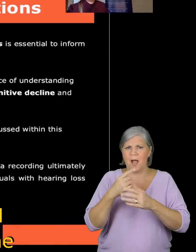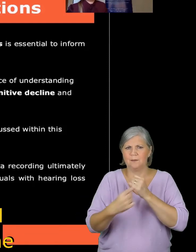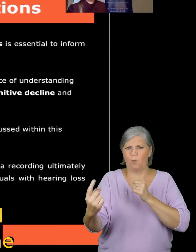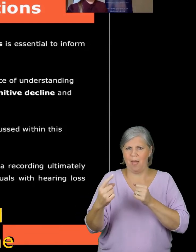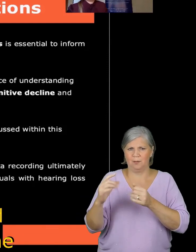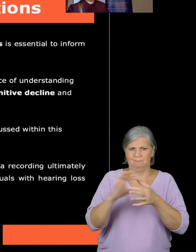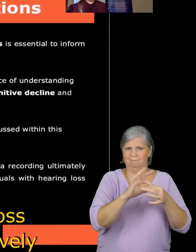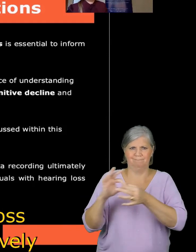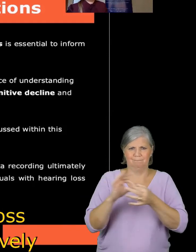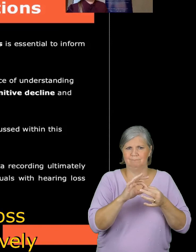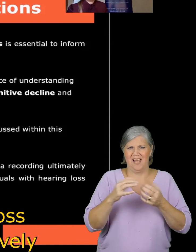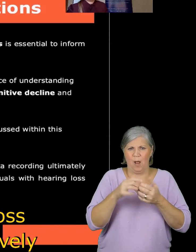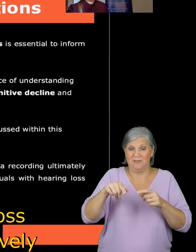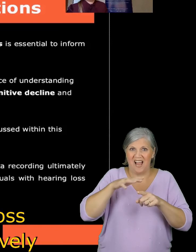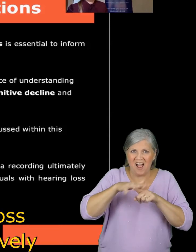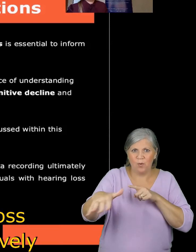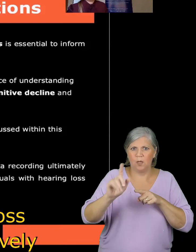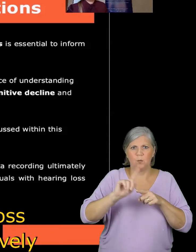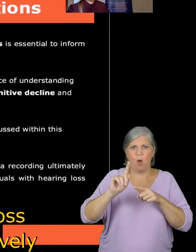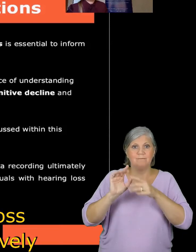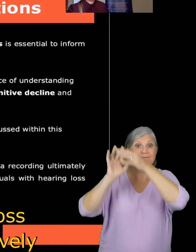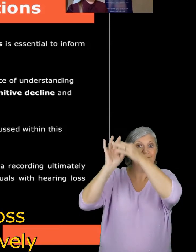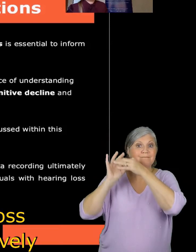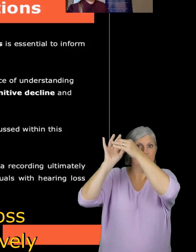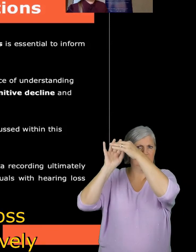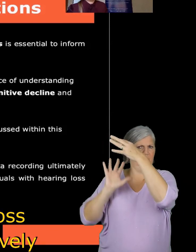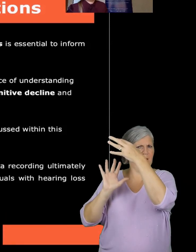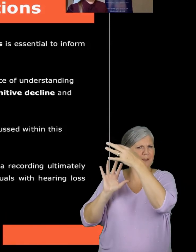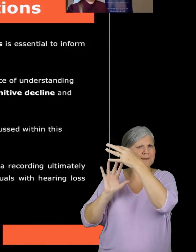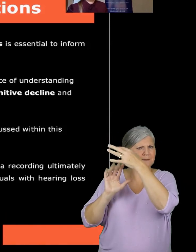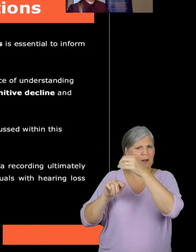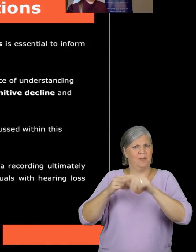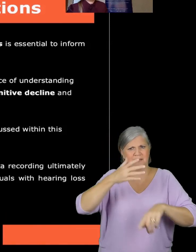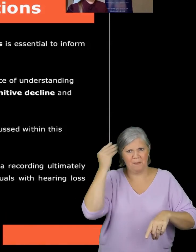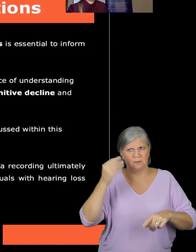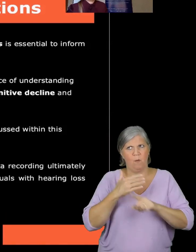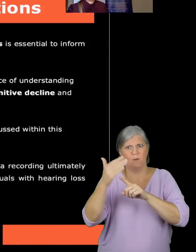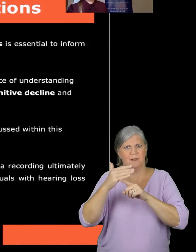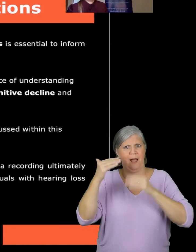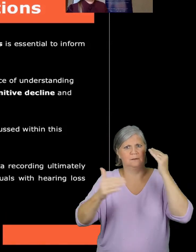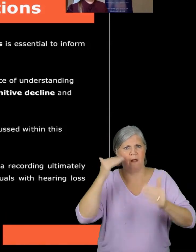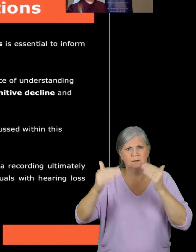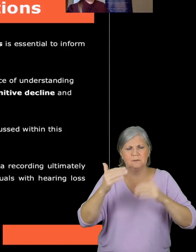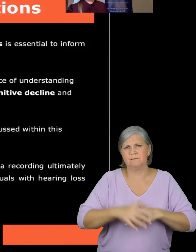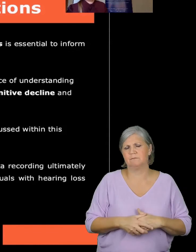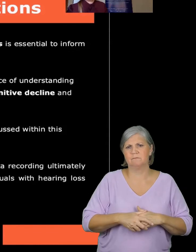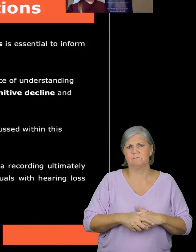such, establishing the connection with hearing loss has the potential to positively impact 2 of the 9